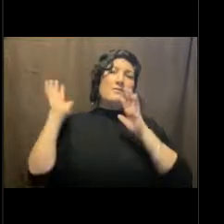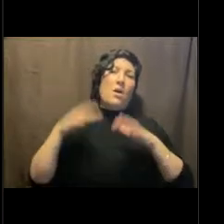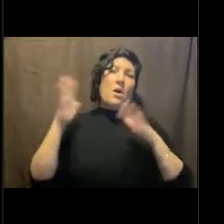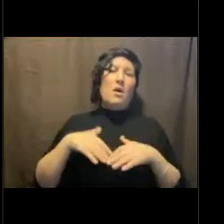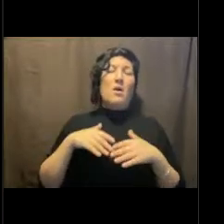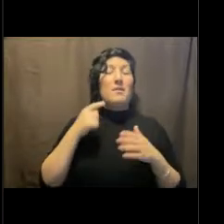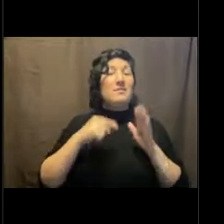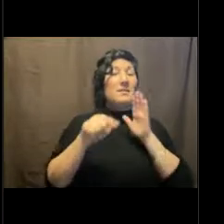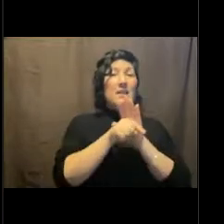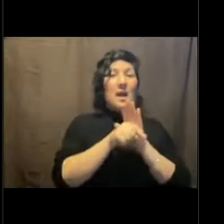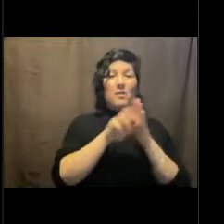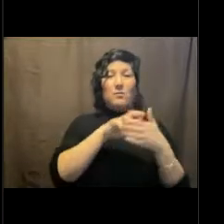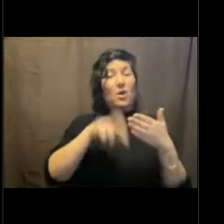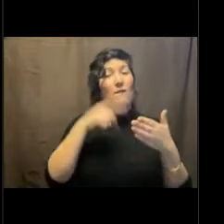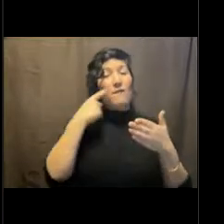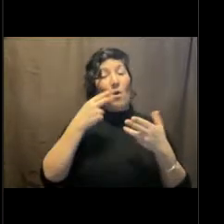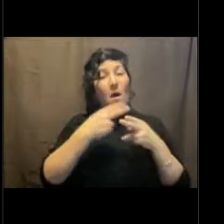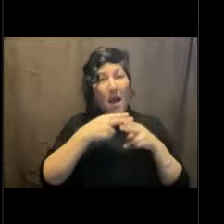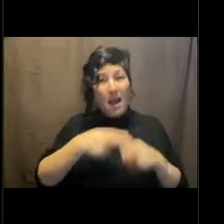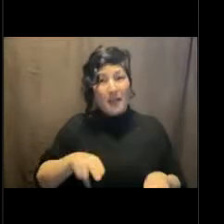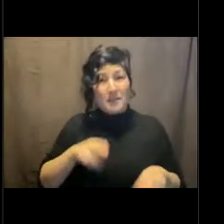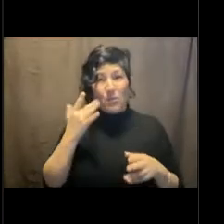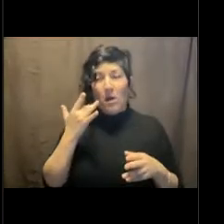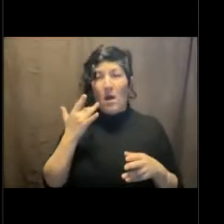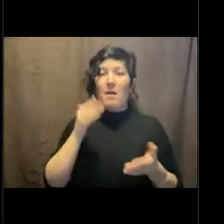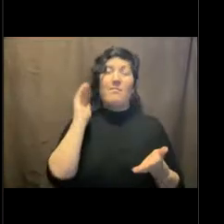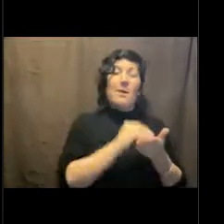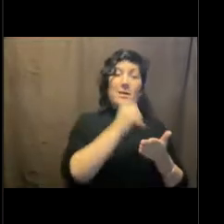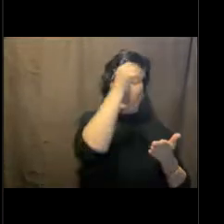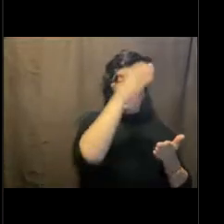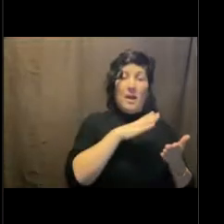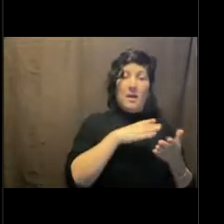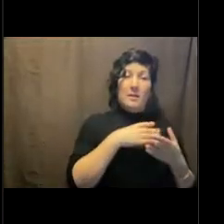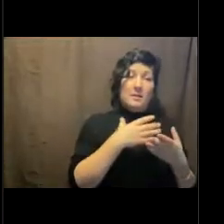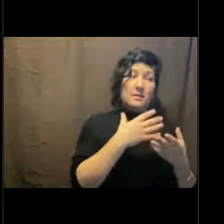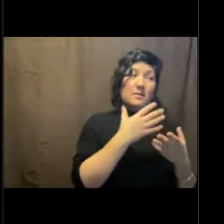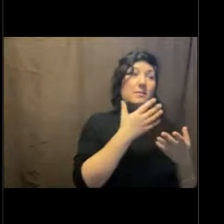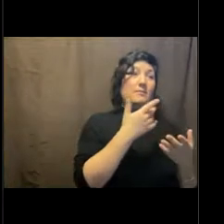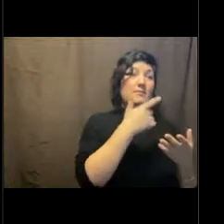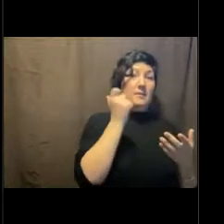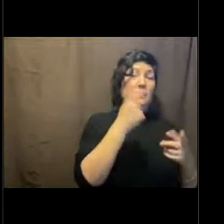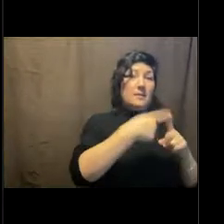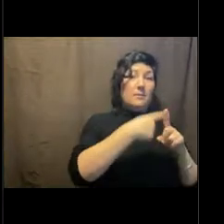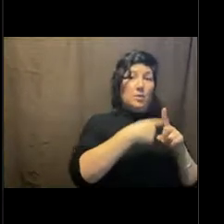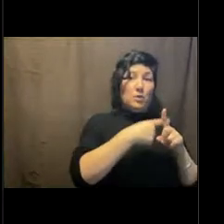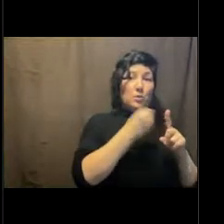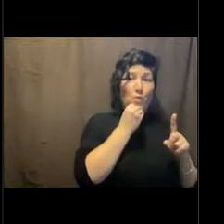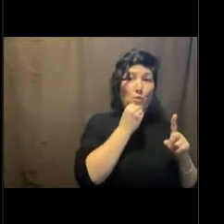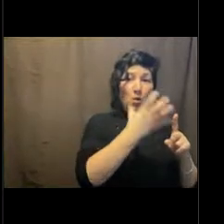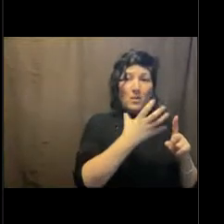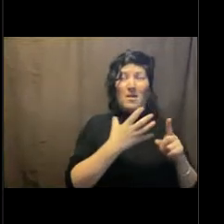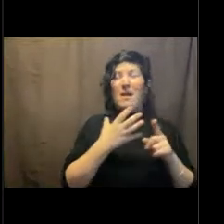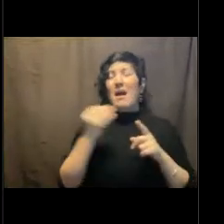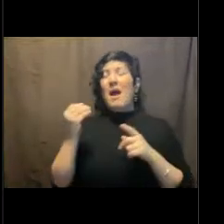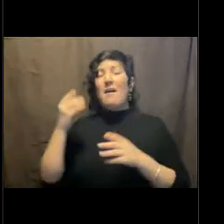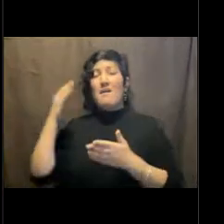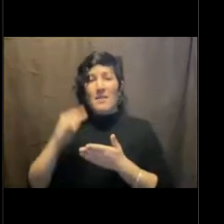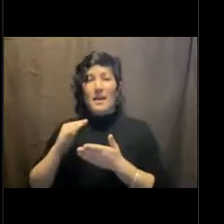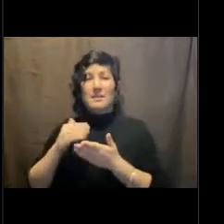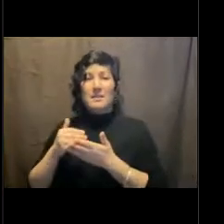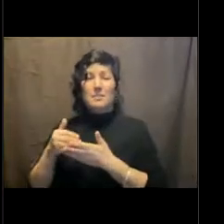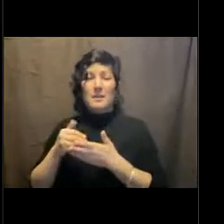that there's not only less males being produced because the temperatures are warmer, but we're also find that less baby turtles are emerging from nests